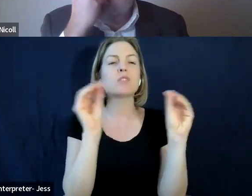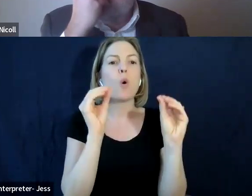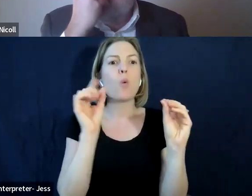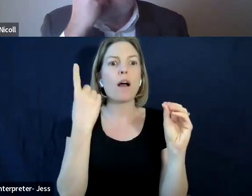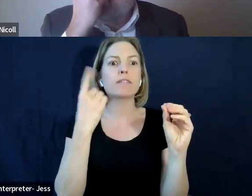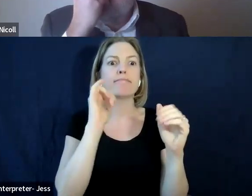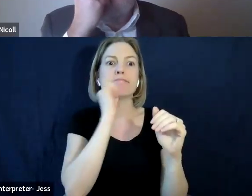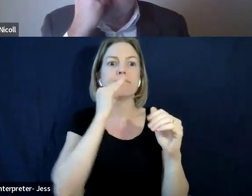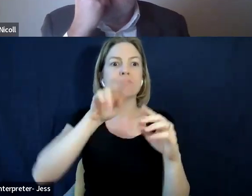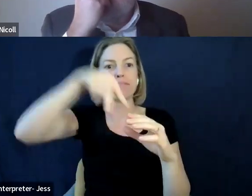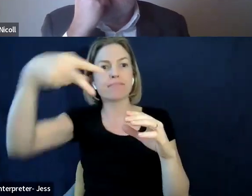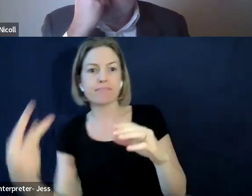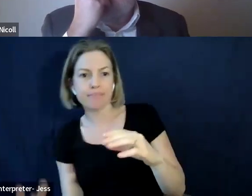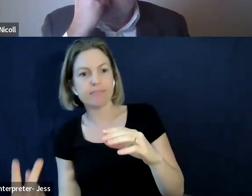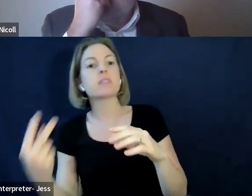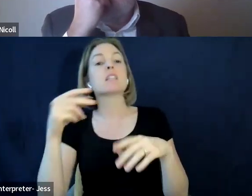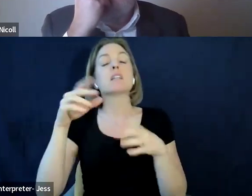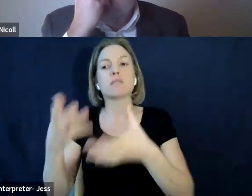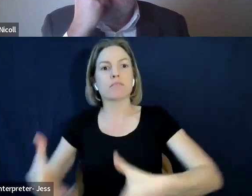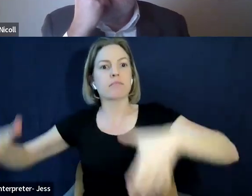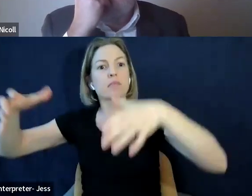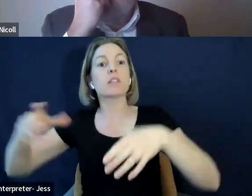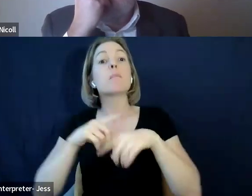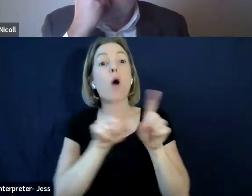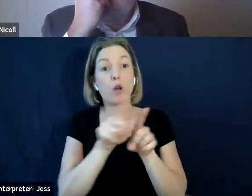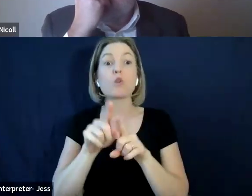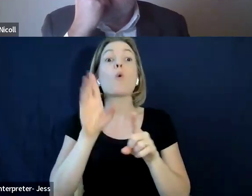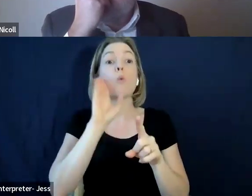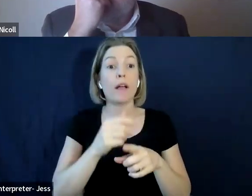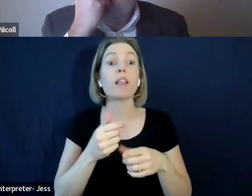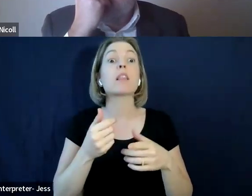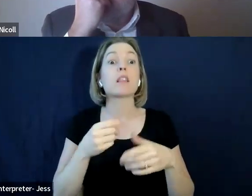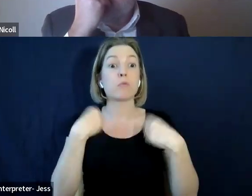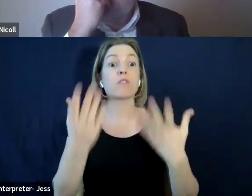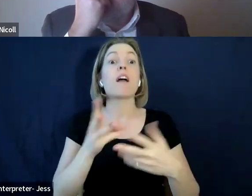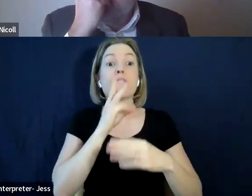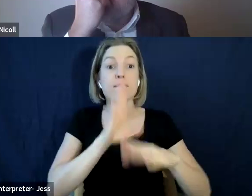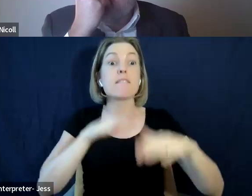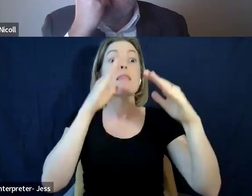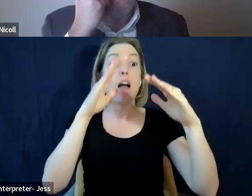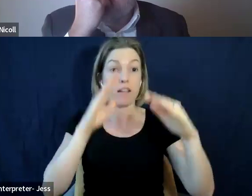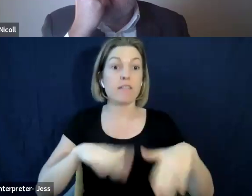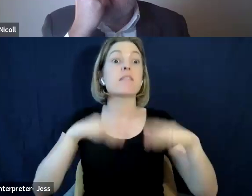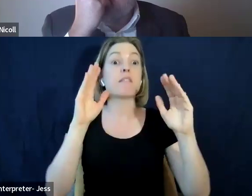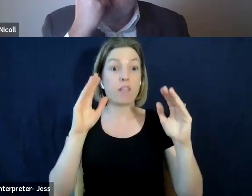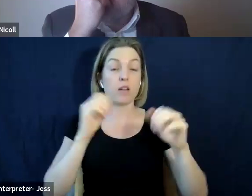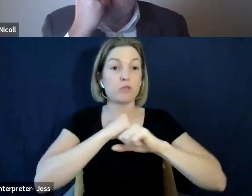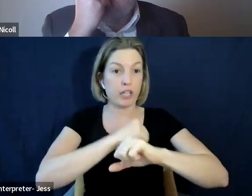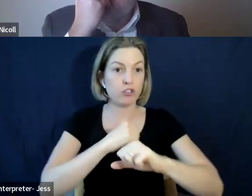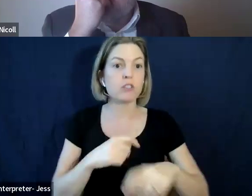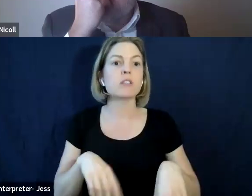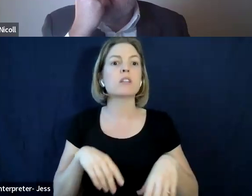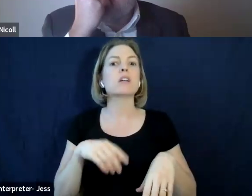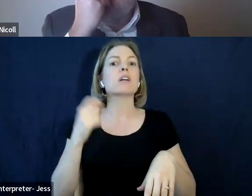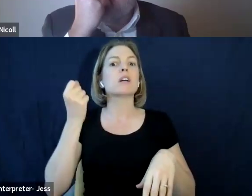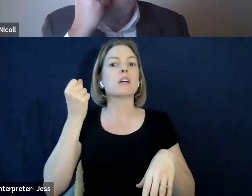But coincidentally, they'll also provide flood protection. So the 100-year flood in this year, I think, is, like